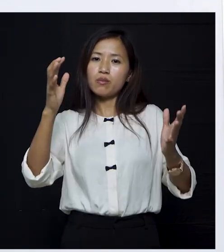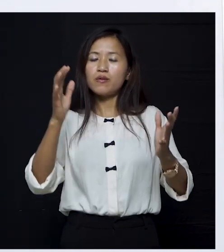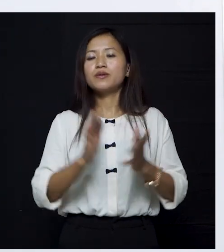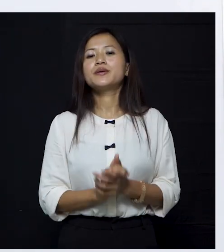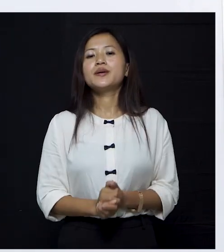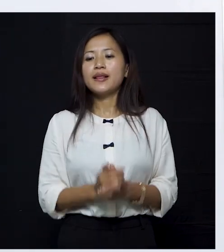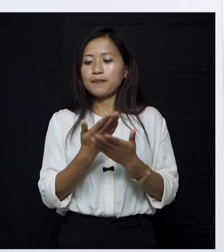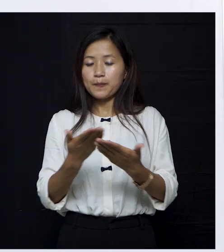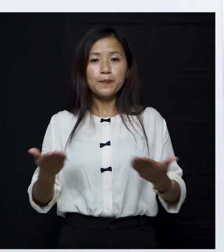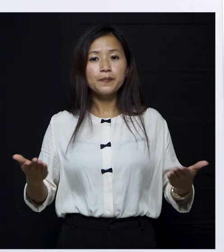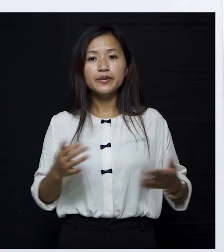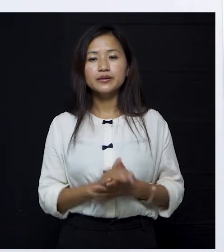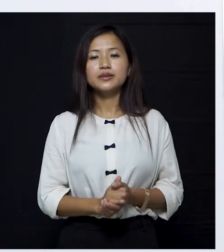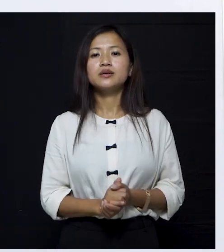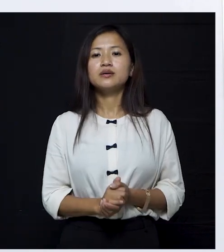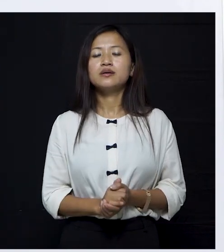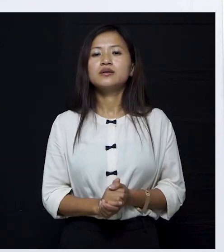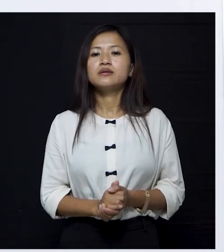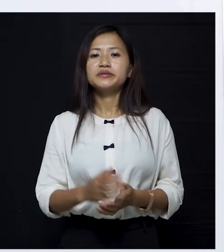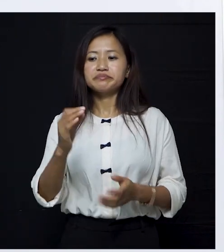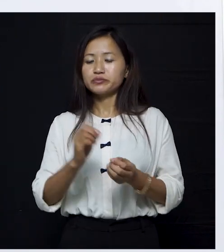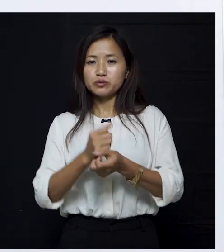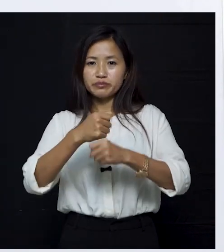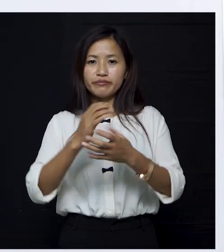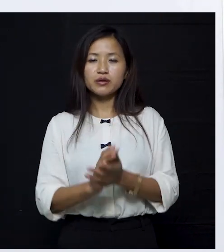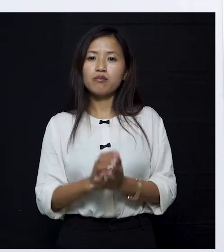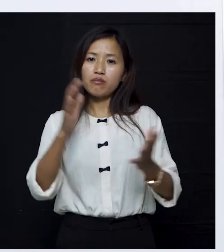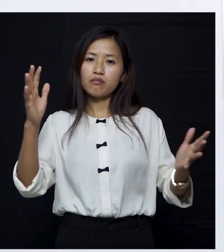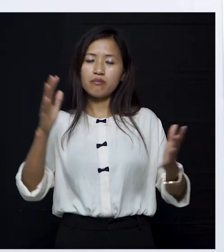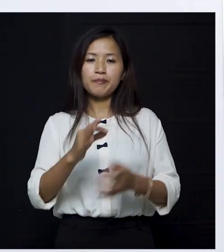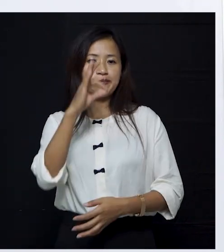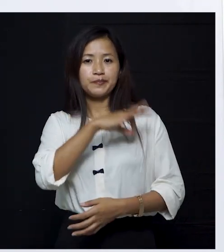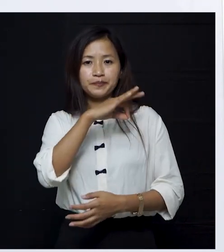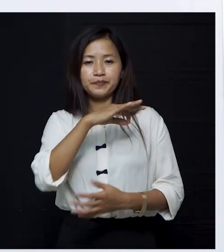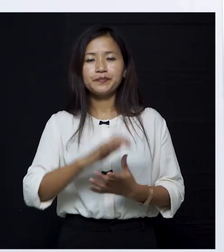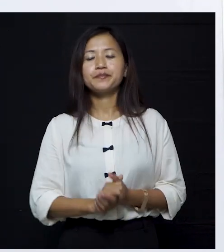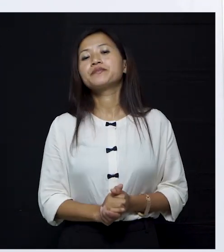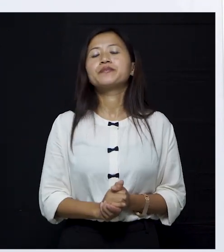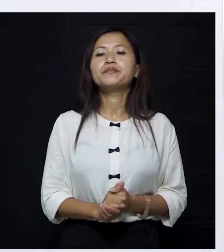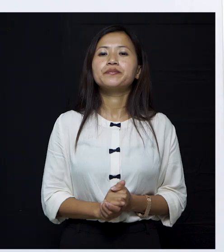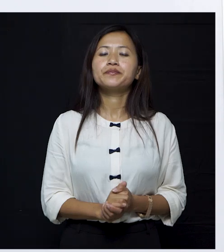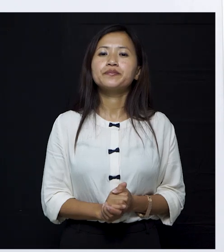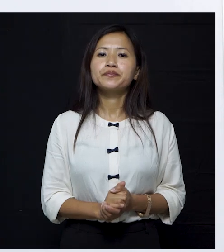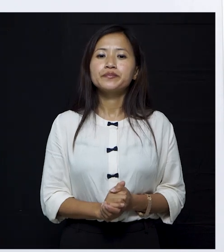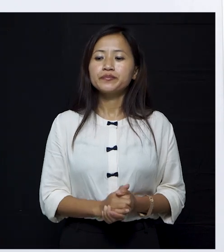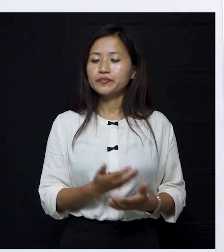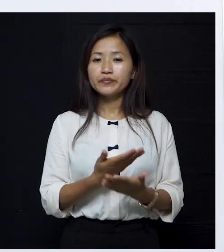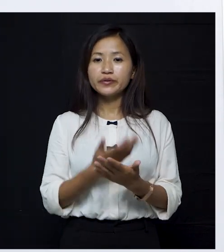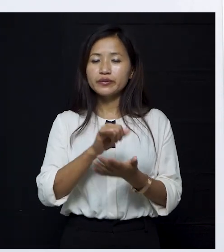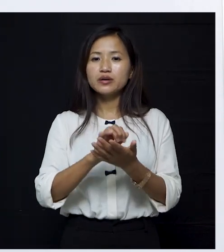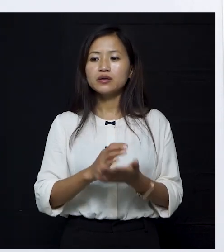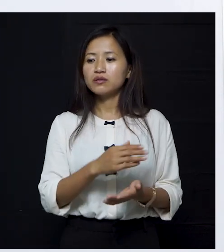order to make it or to make more profit, so to say, okay? So that is also called as adulteration, and that is